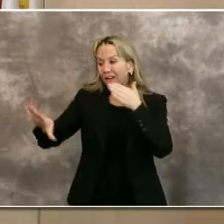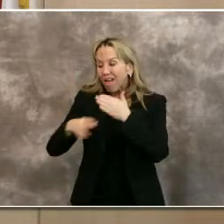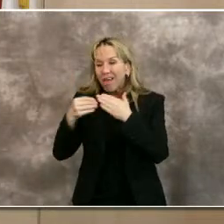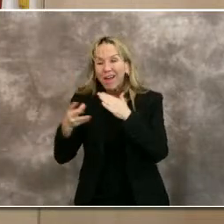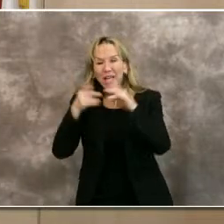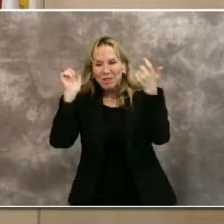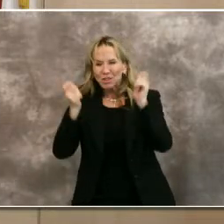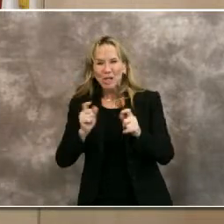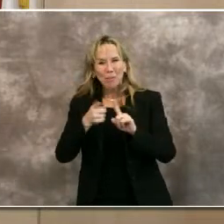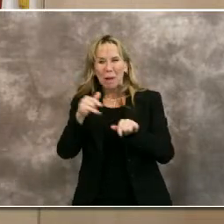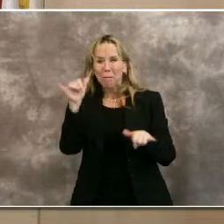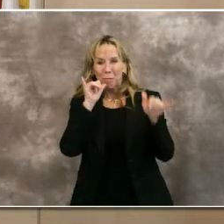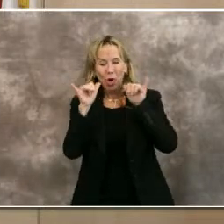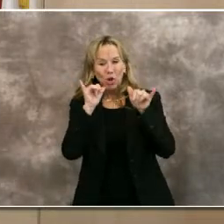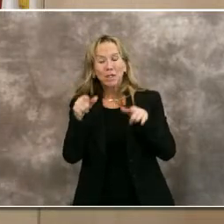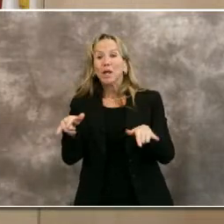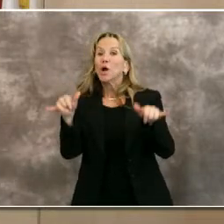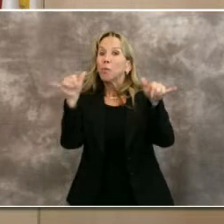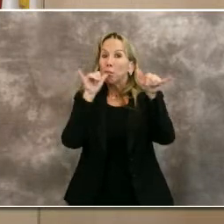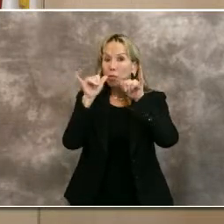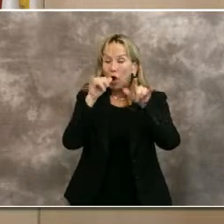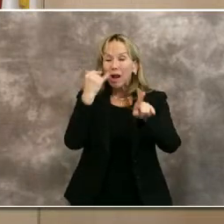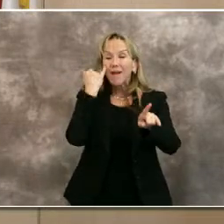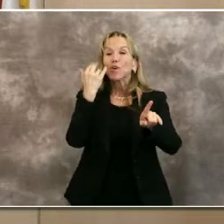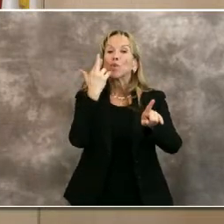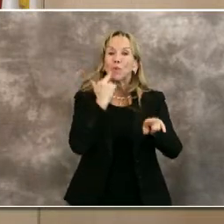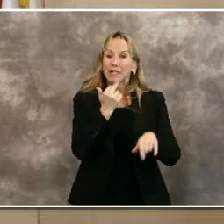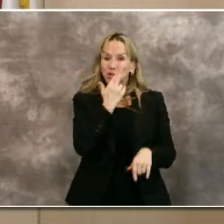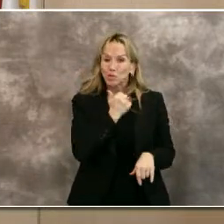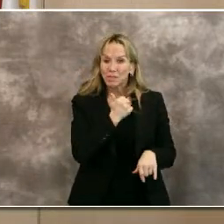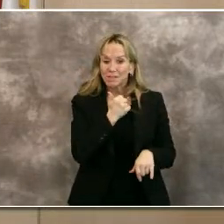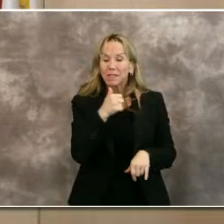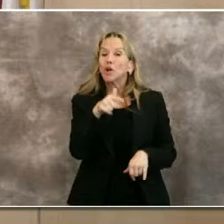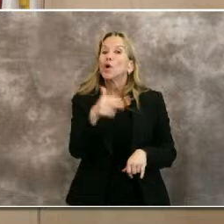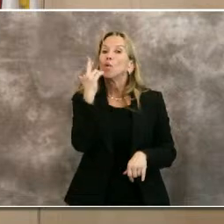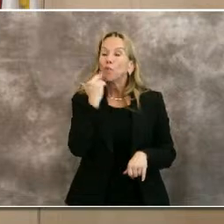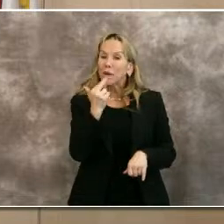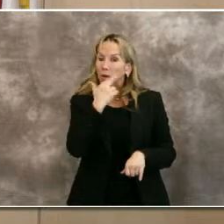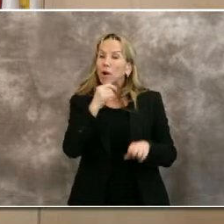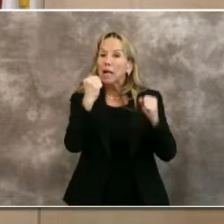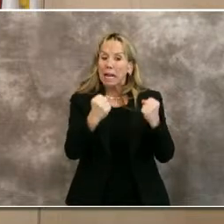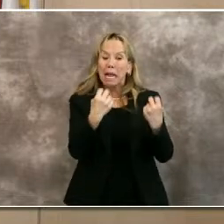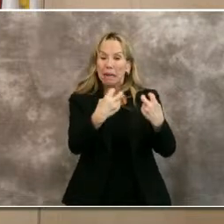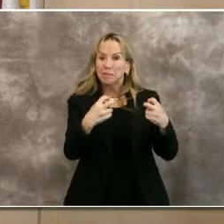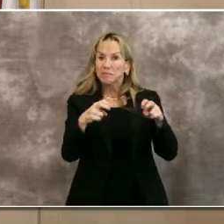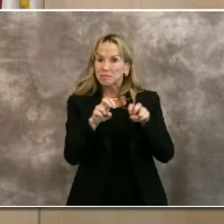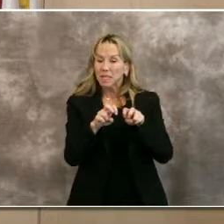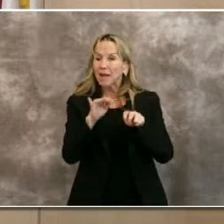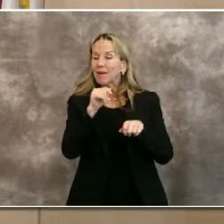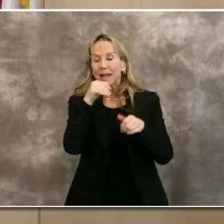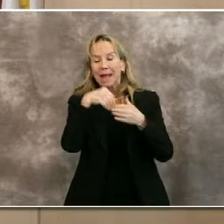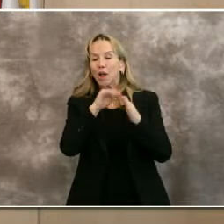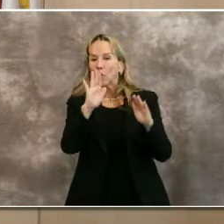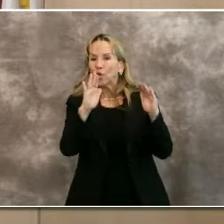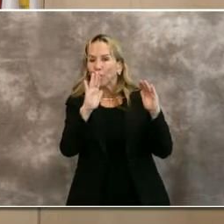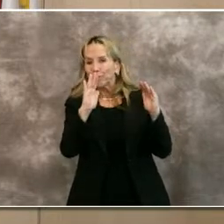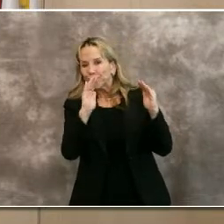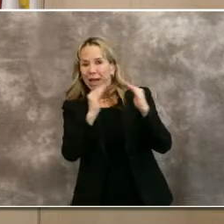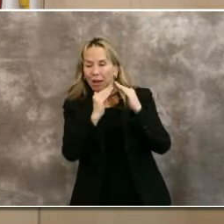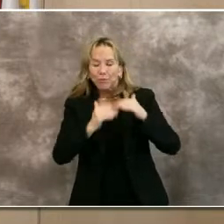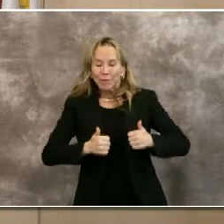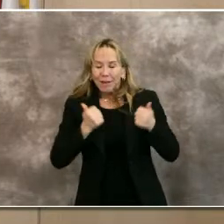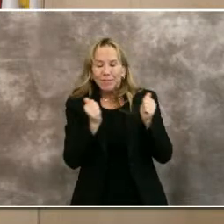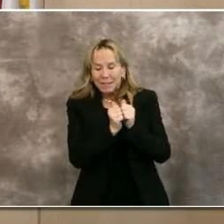In the bars for restaurants, and as you know, restaurants, you can have people at your table that are outside of your household.